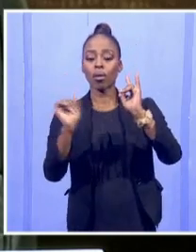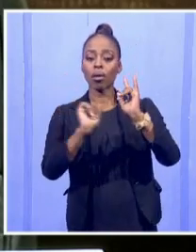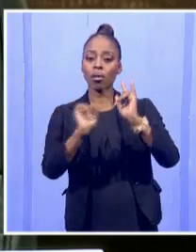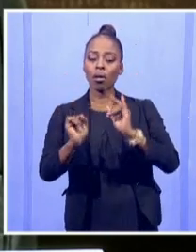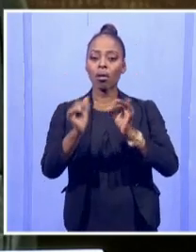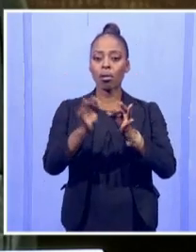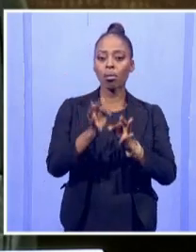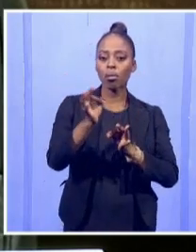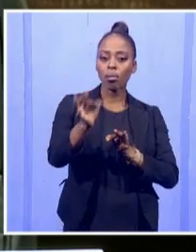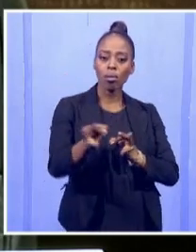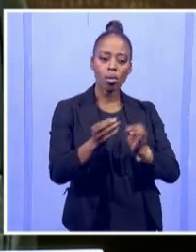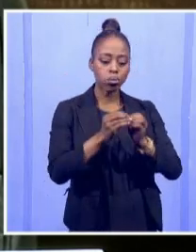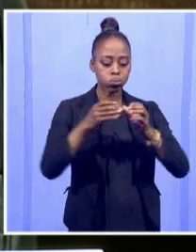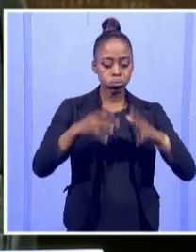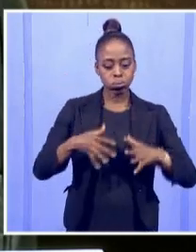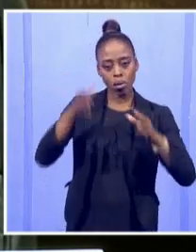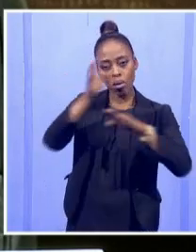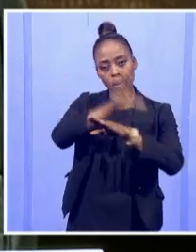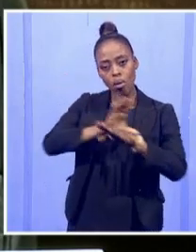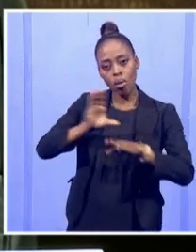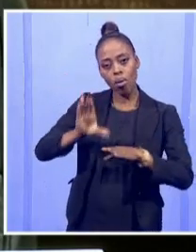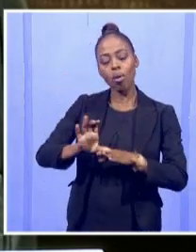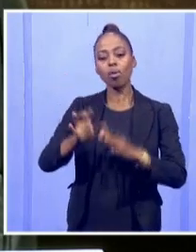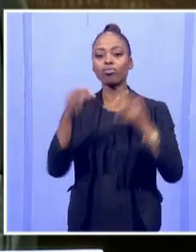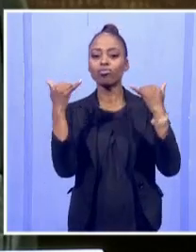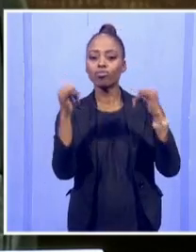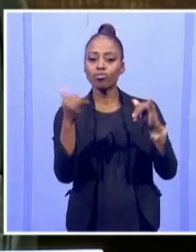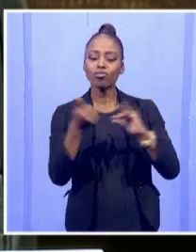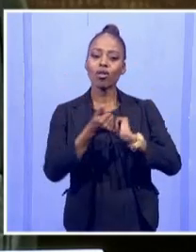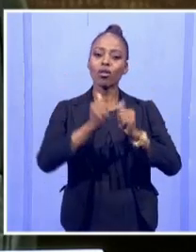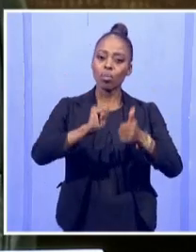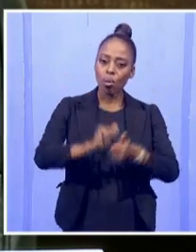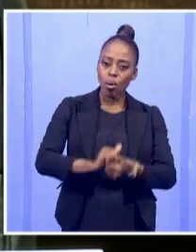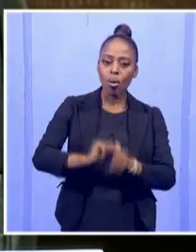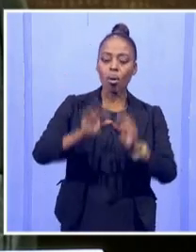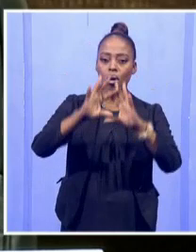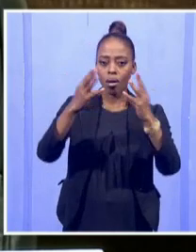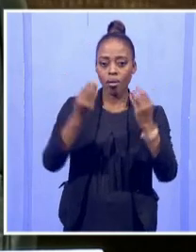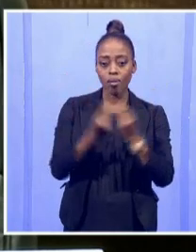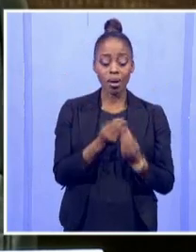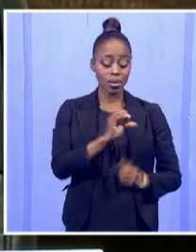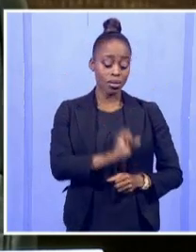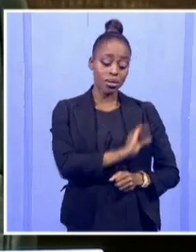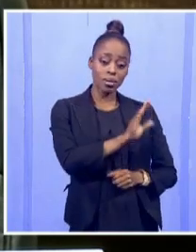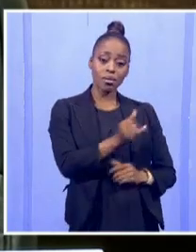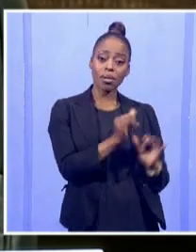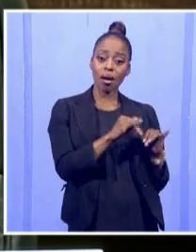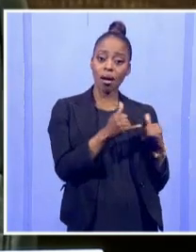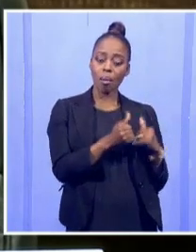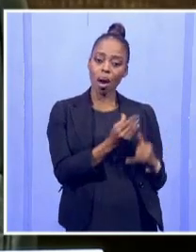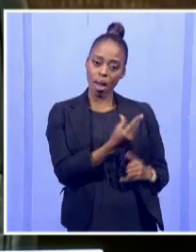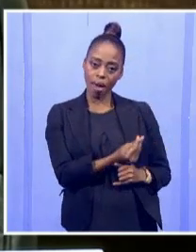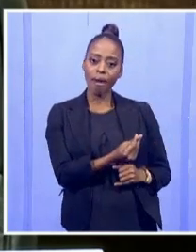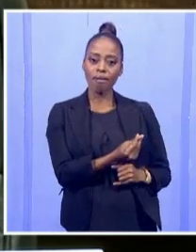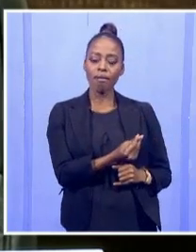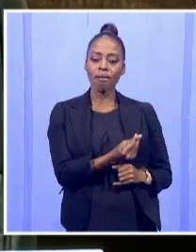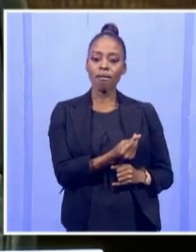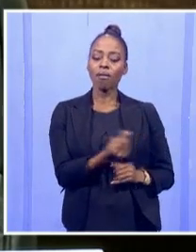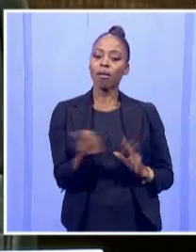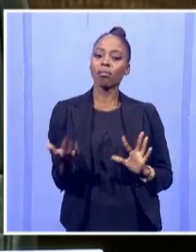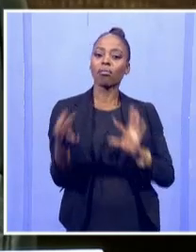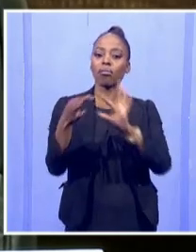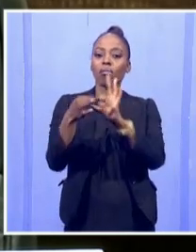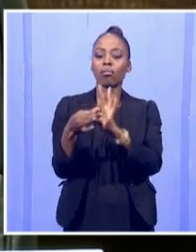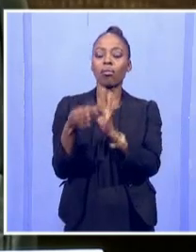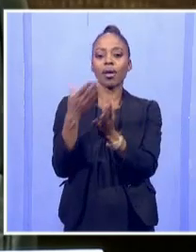expansion of your tertiary, entertainment and sport businesses, there are South African companies who can be your joint